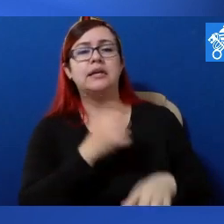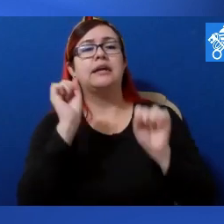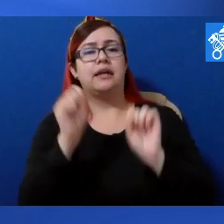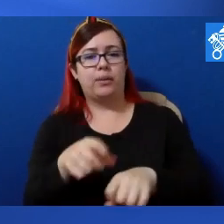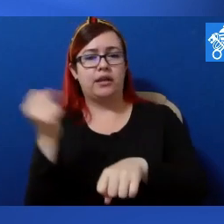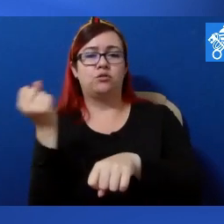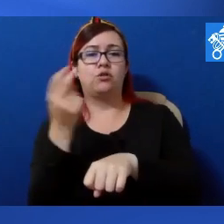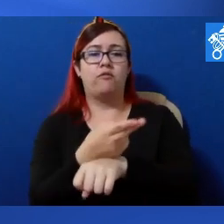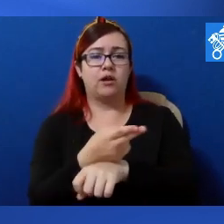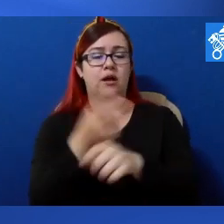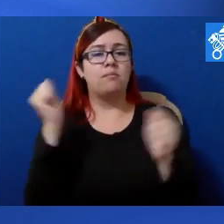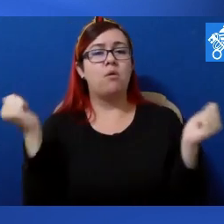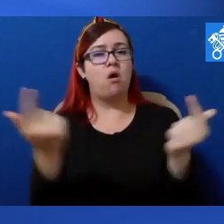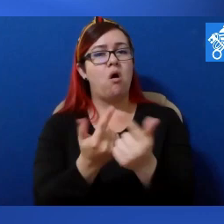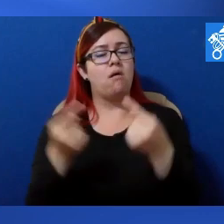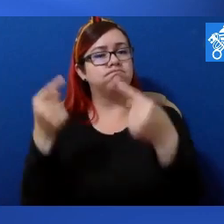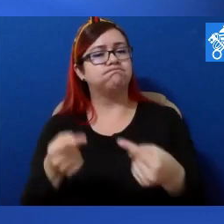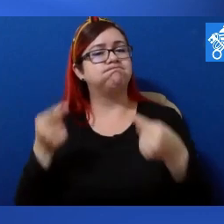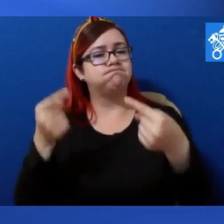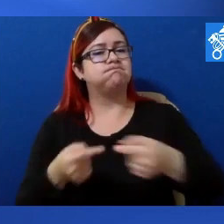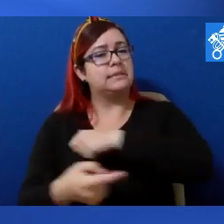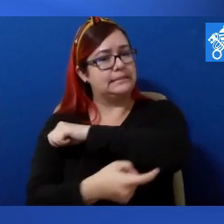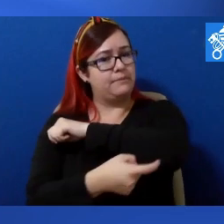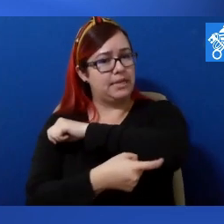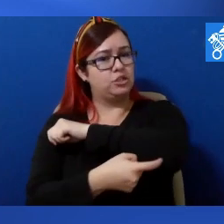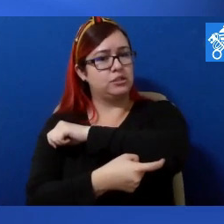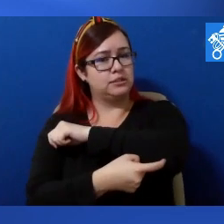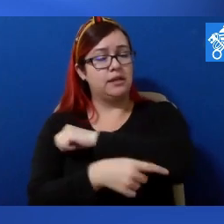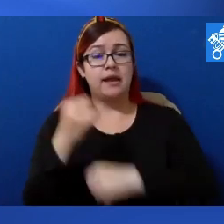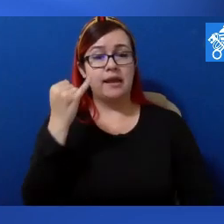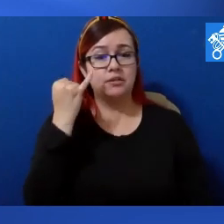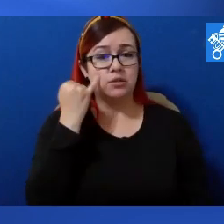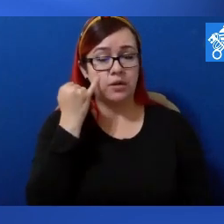with him close by, we can overcome every temptation.